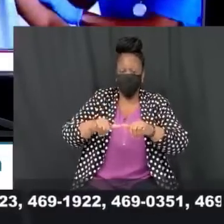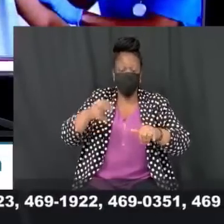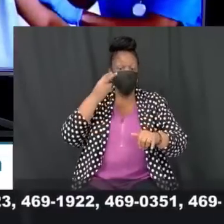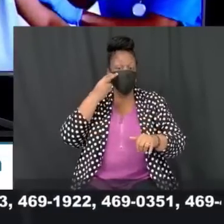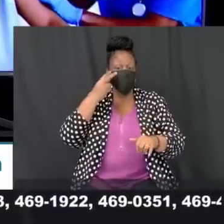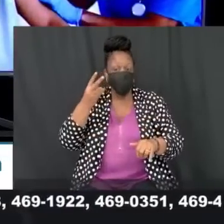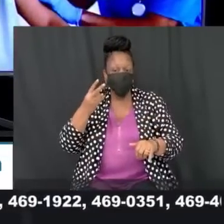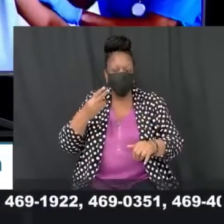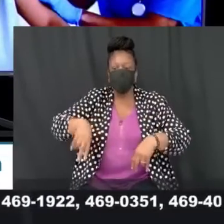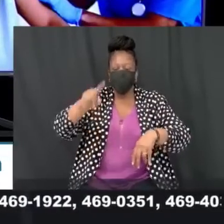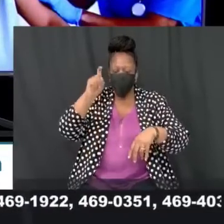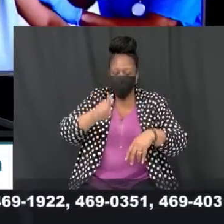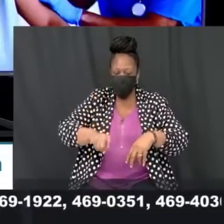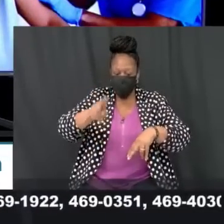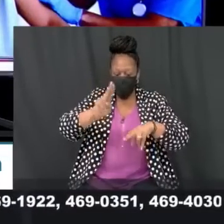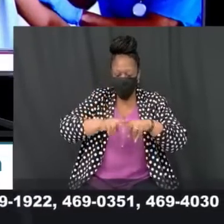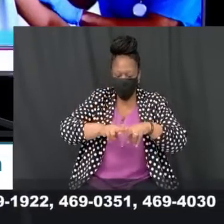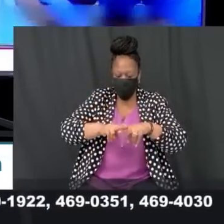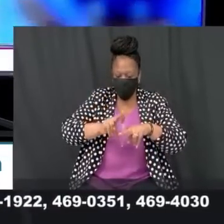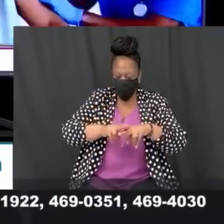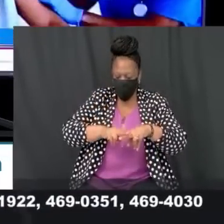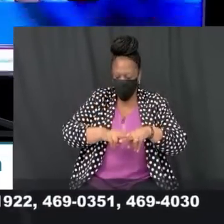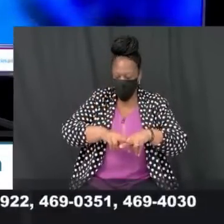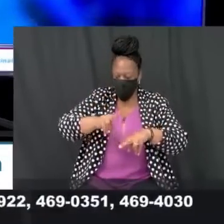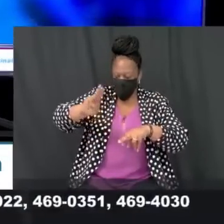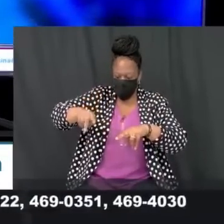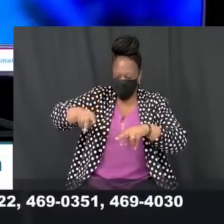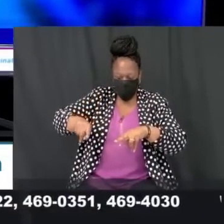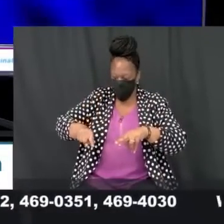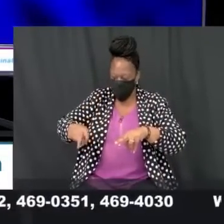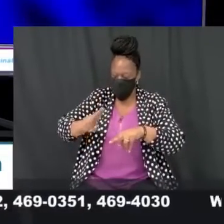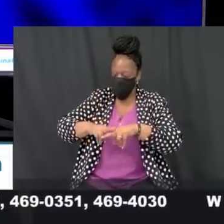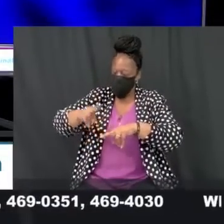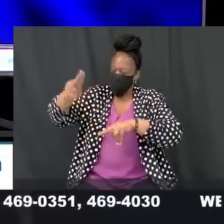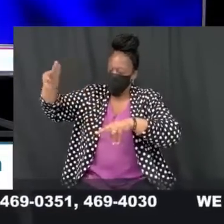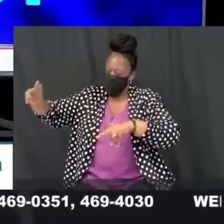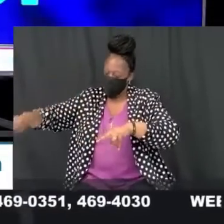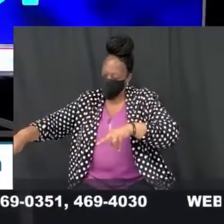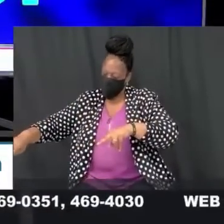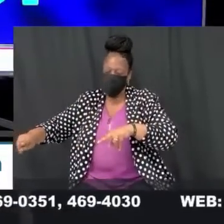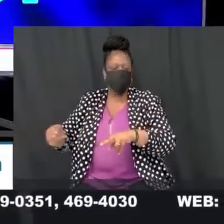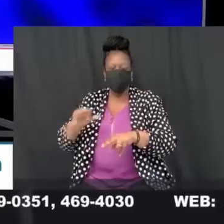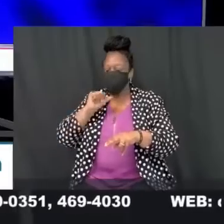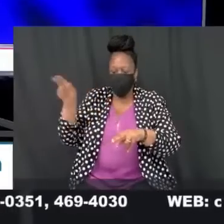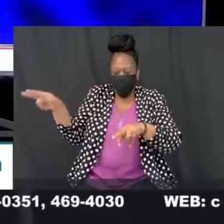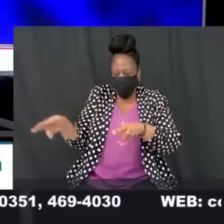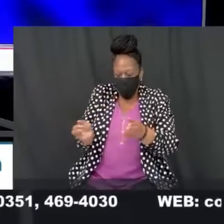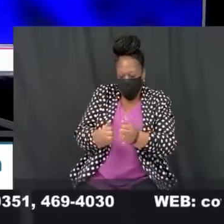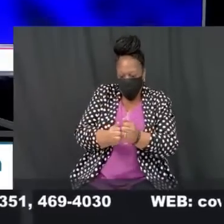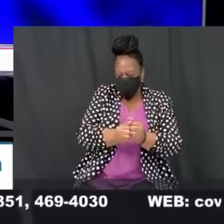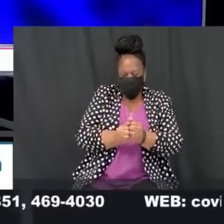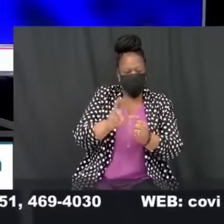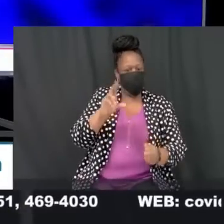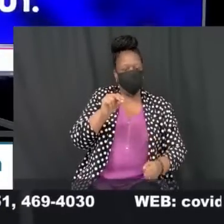wearing of face masks, and hand hygiene protocols pursuant to the regulations.